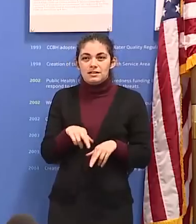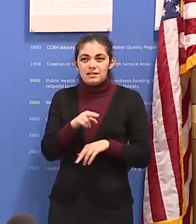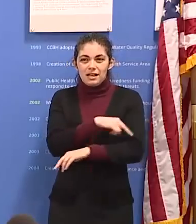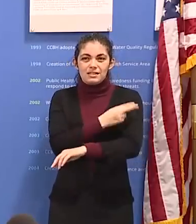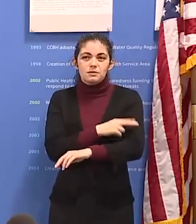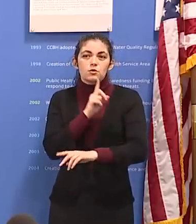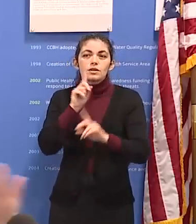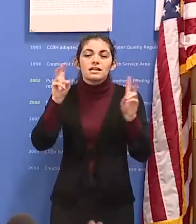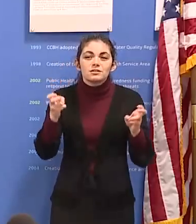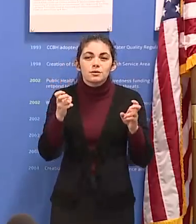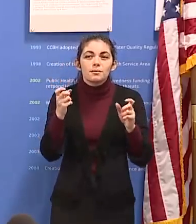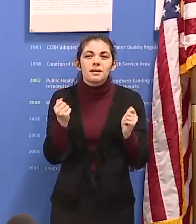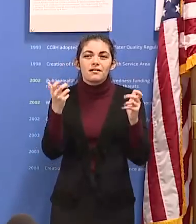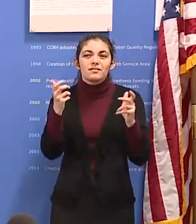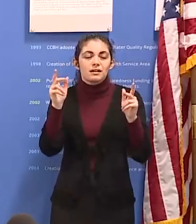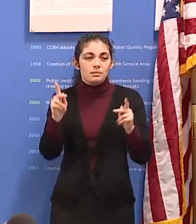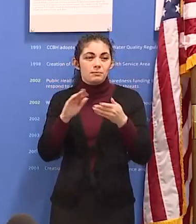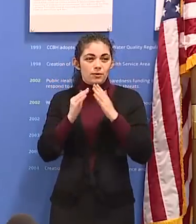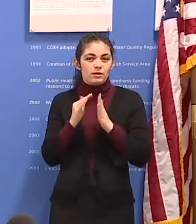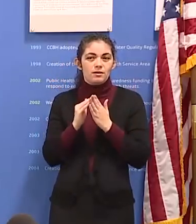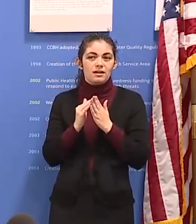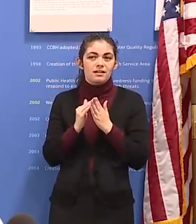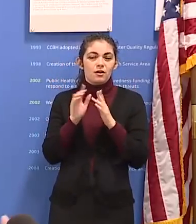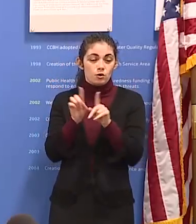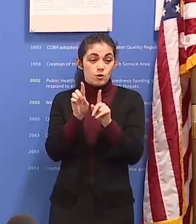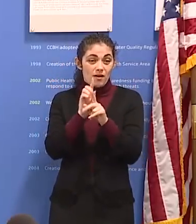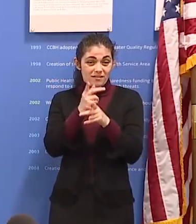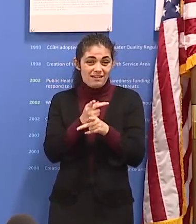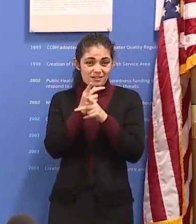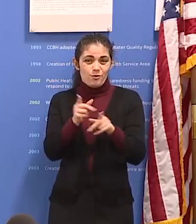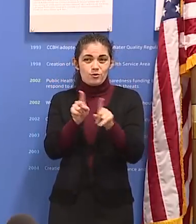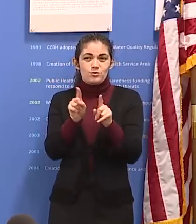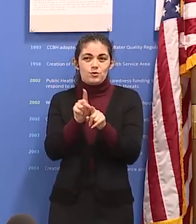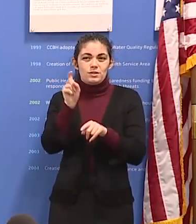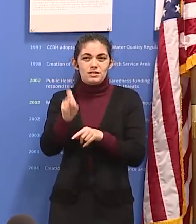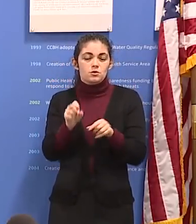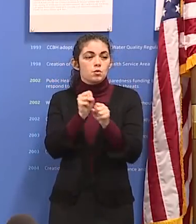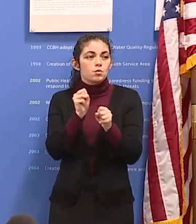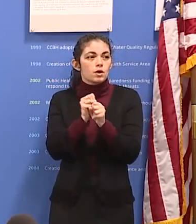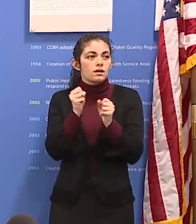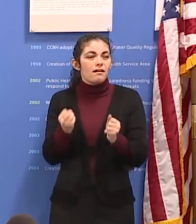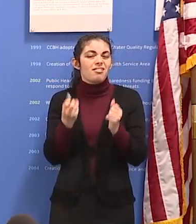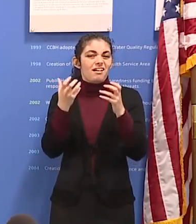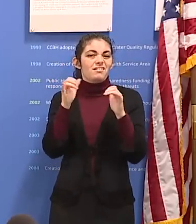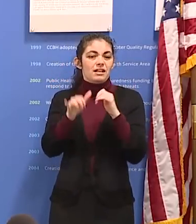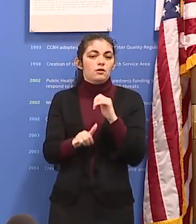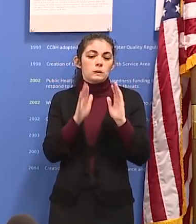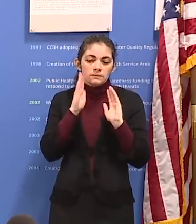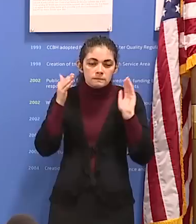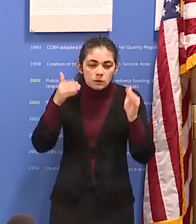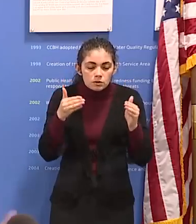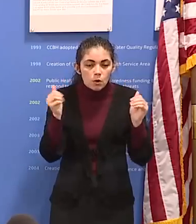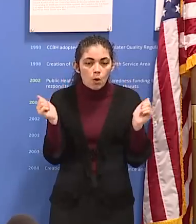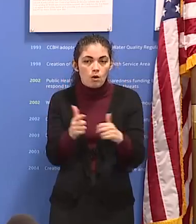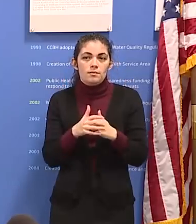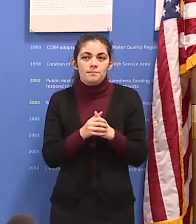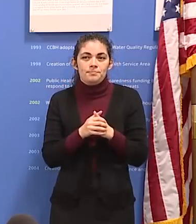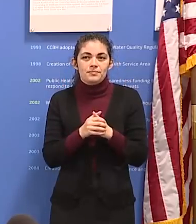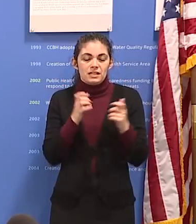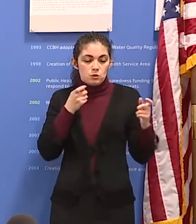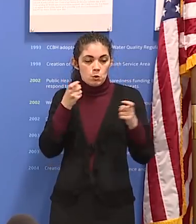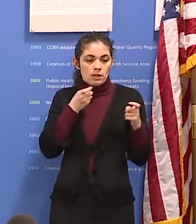clearly an issue, right? But that we have a lot of other people in communities that are getting care in other places, and so we really walked through that. And there's and that's all